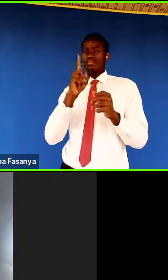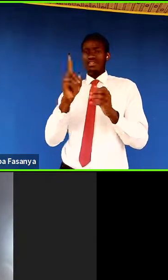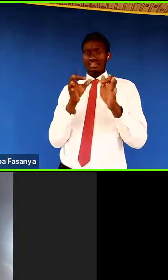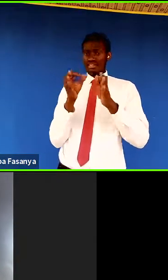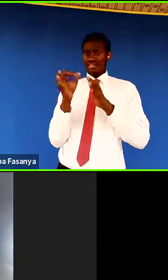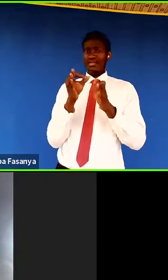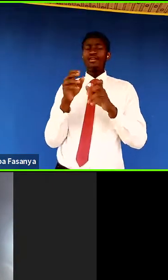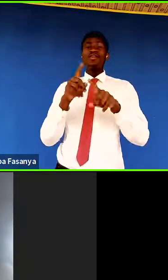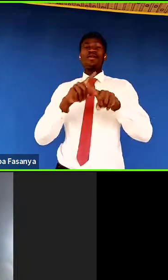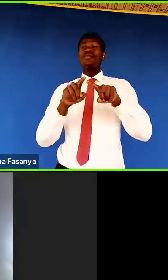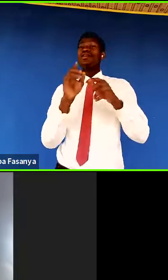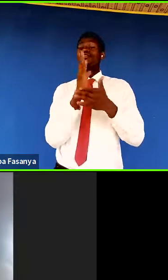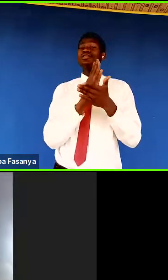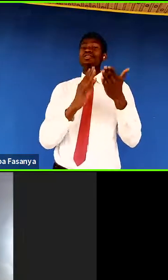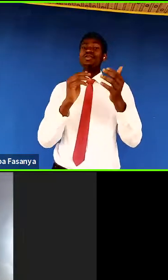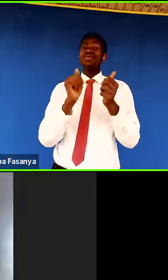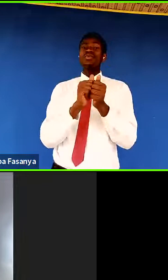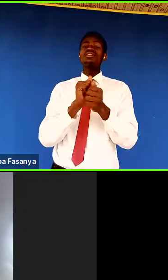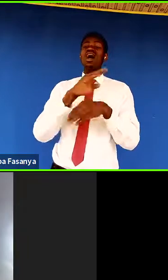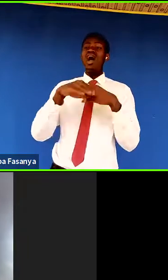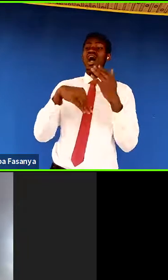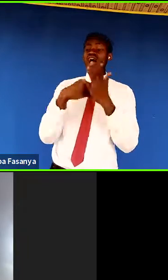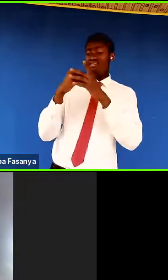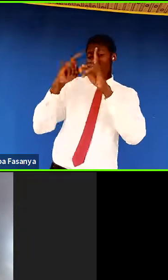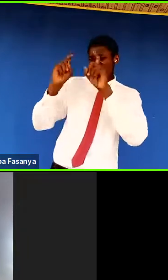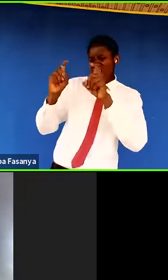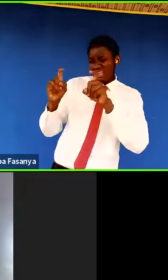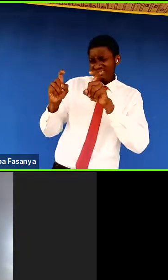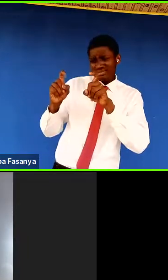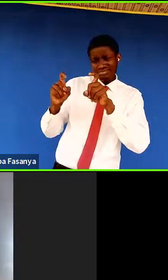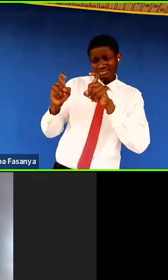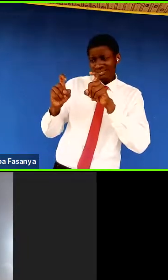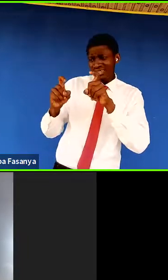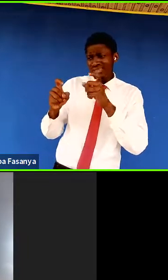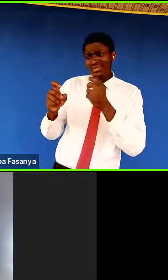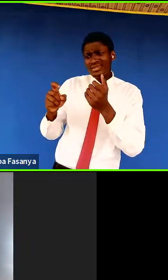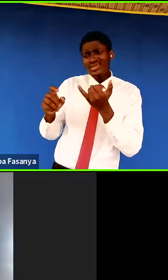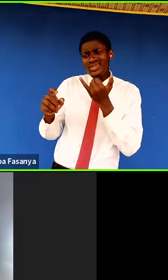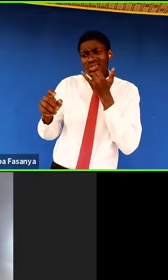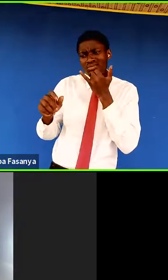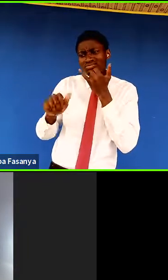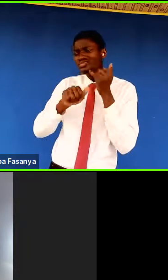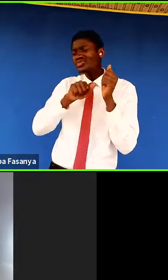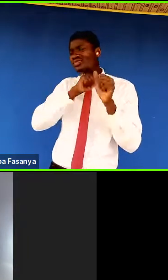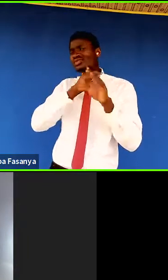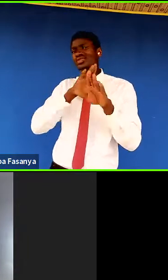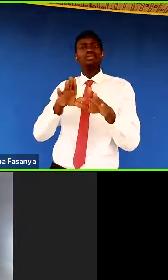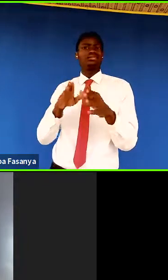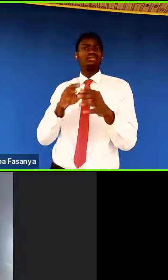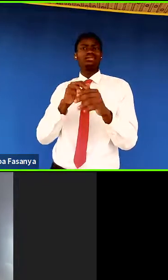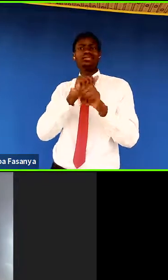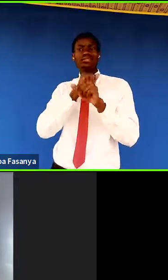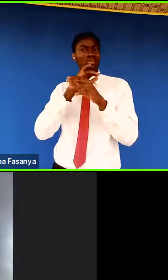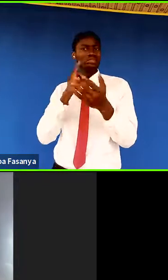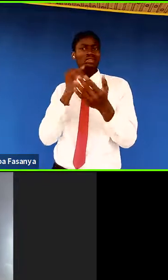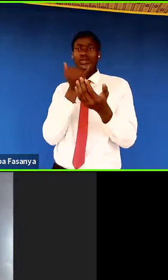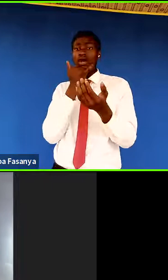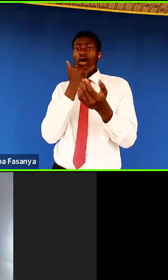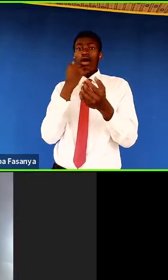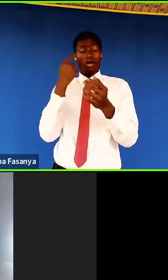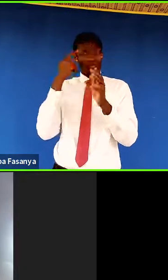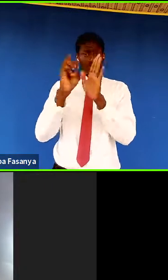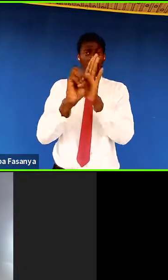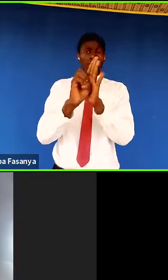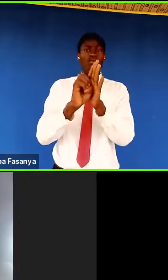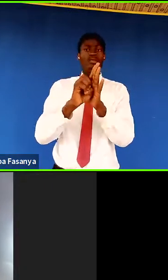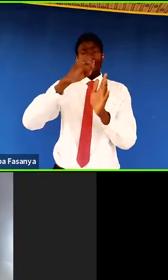tests, you cannot find anything wrong. So let me go ahead for this sperm, for instance. If the man, we do these